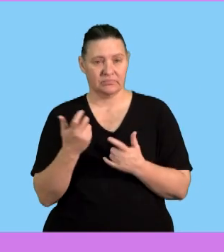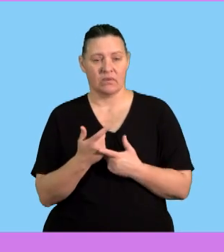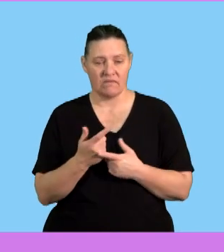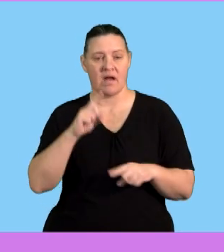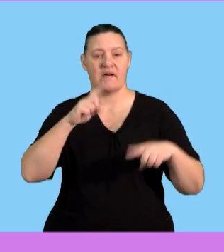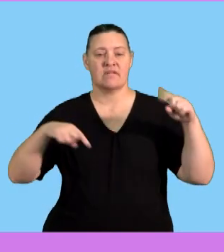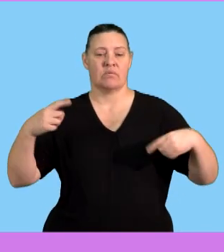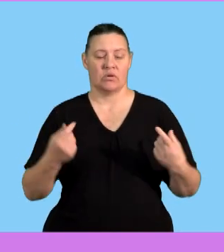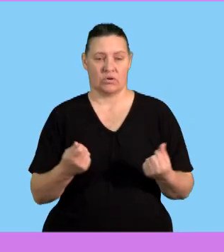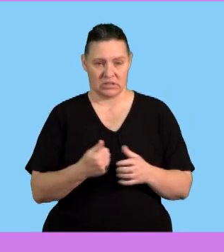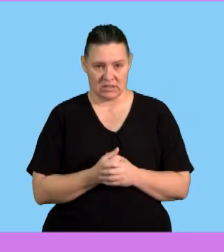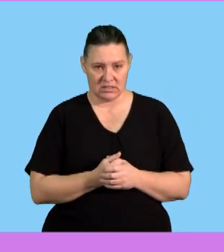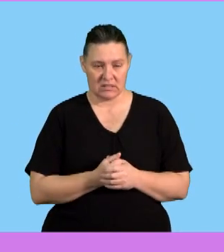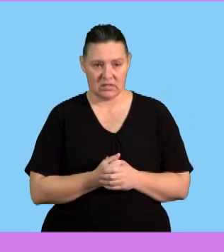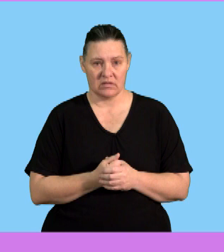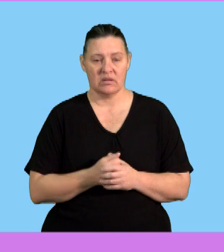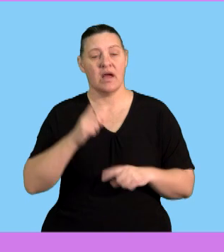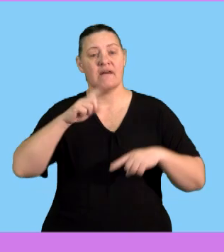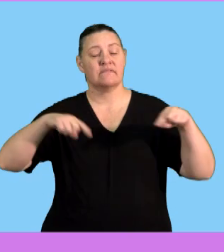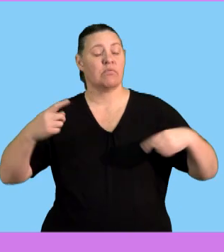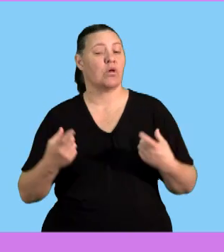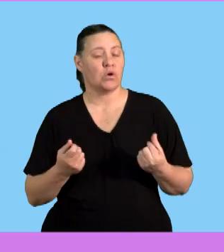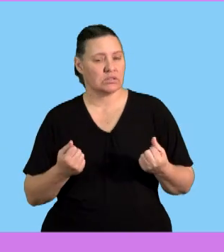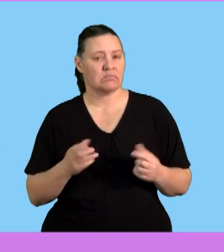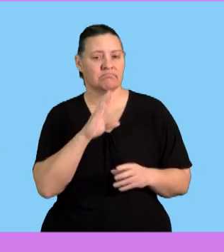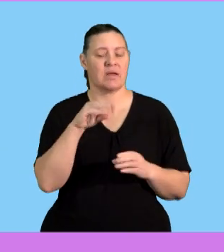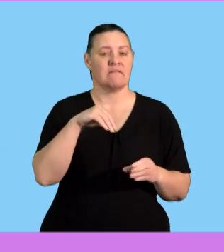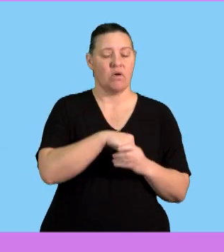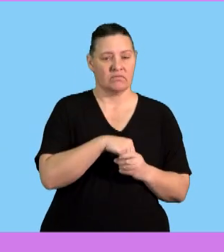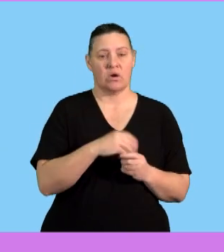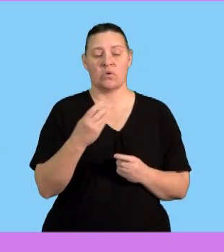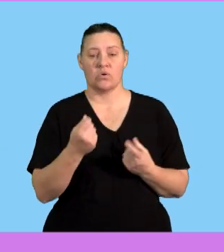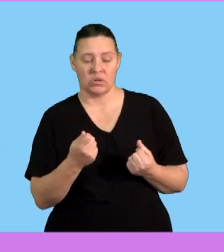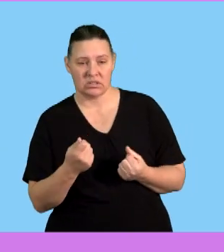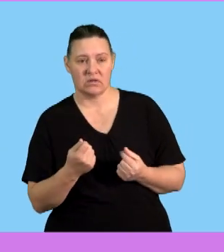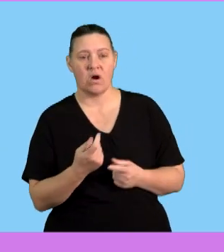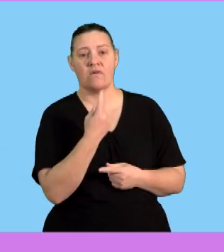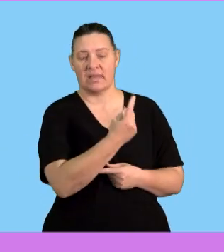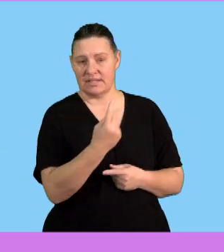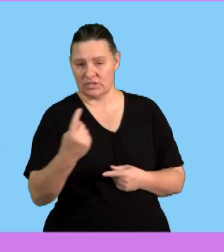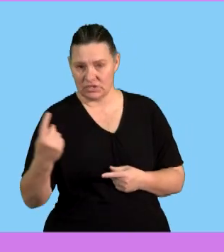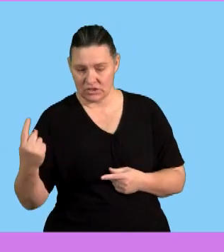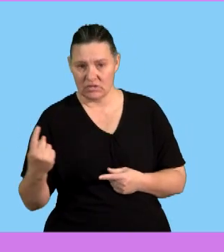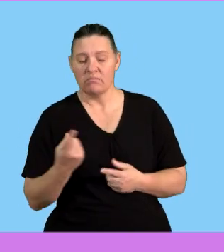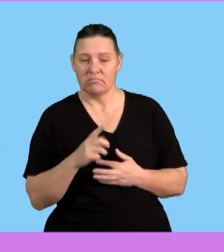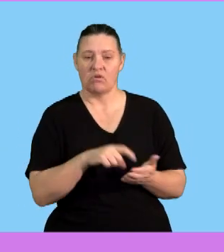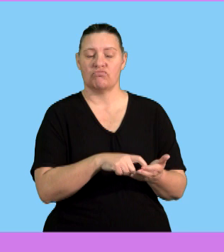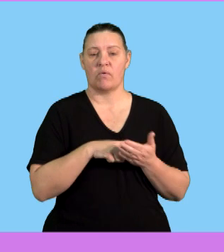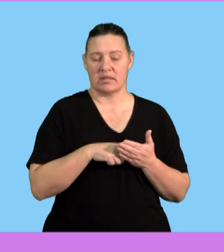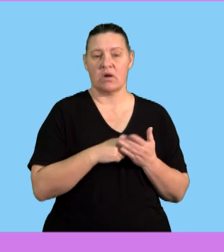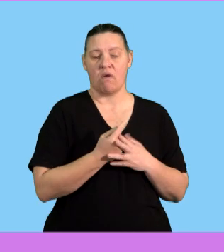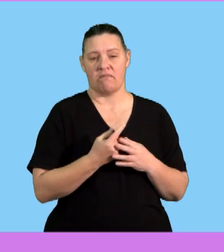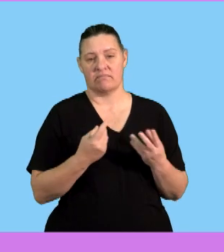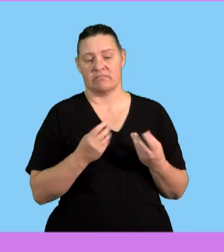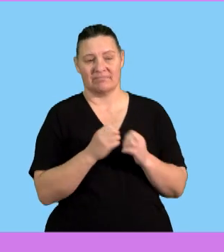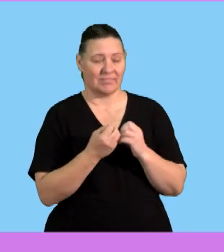Calculation of variable cost. Now, the variable cost should include the cost of each component required to